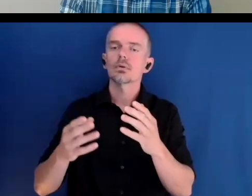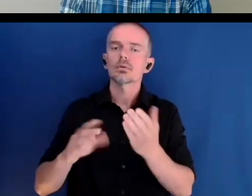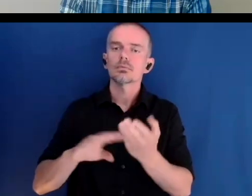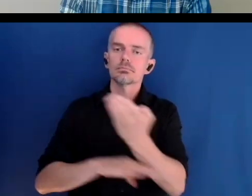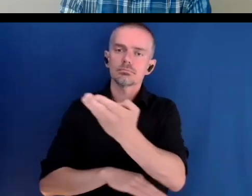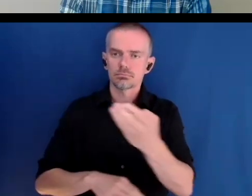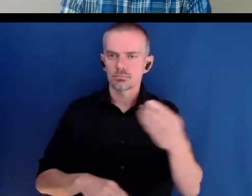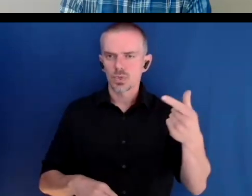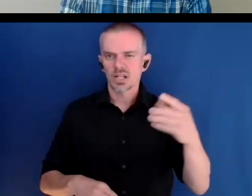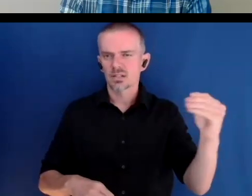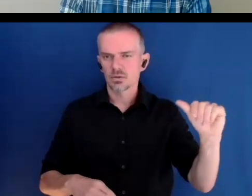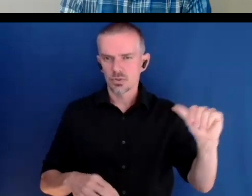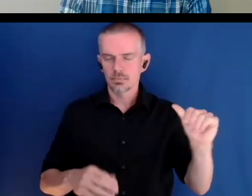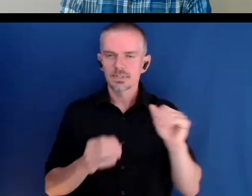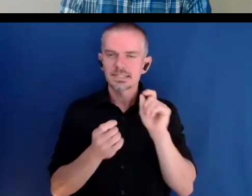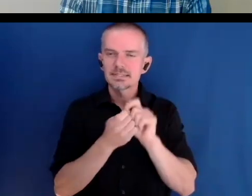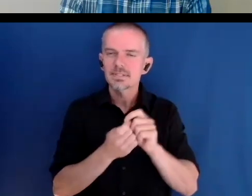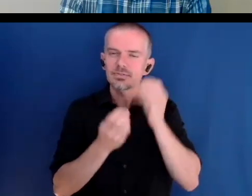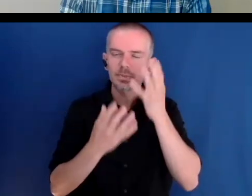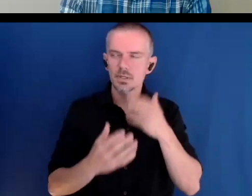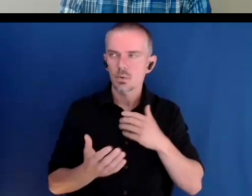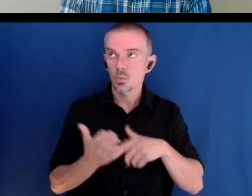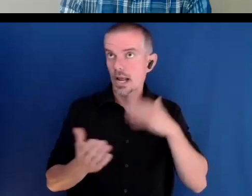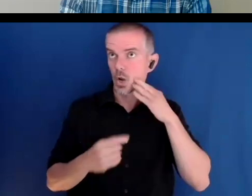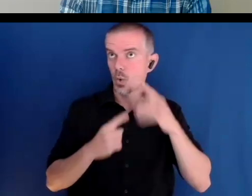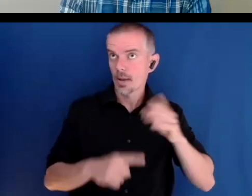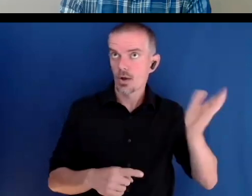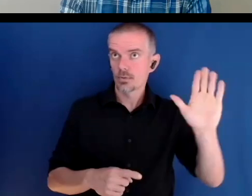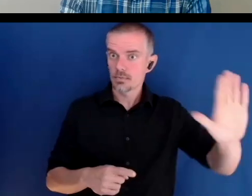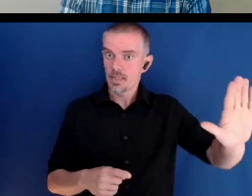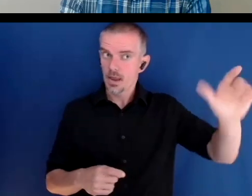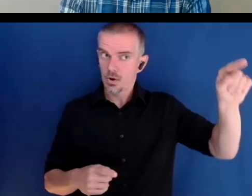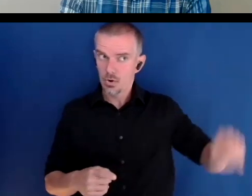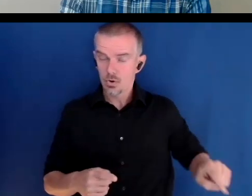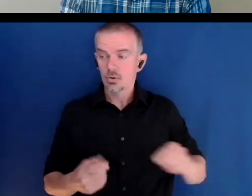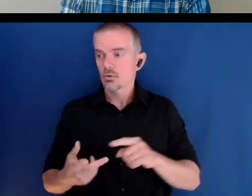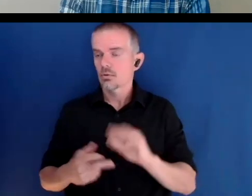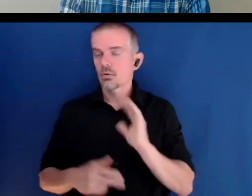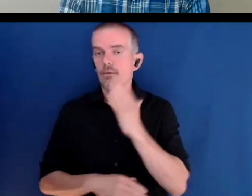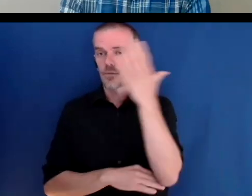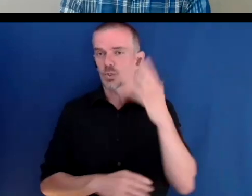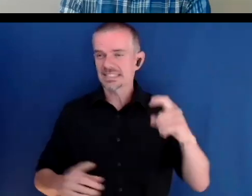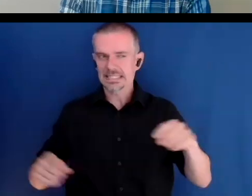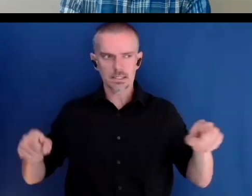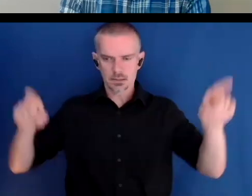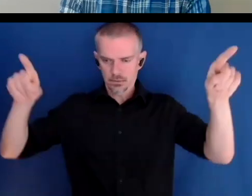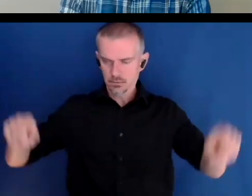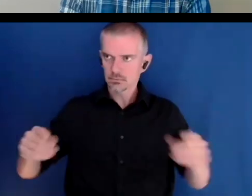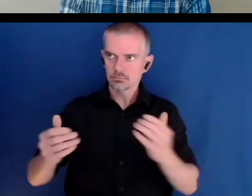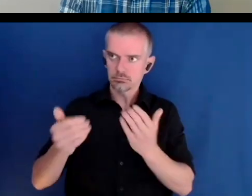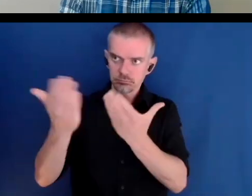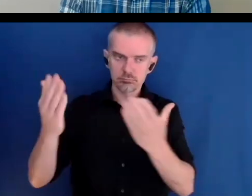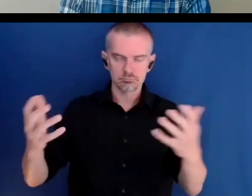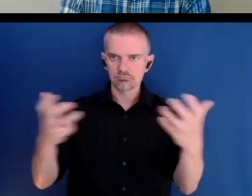specific information about what I know about the partner, what I know about the forest needs. And so I feel like that's been a